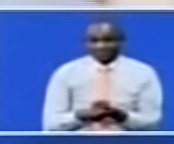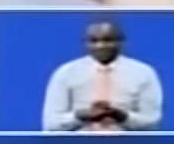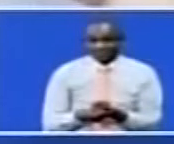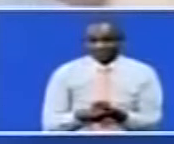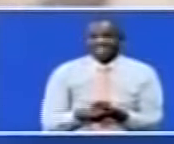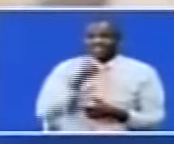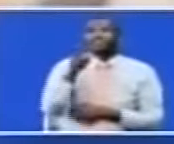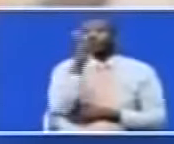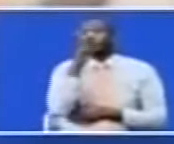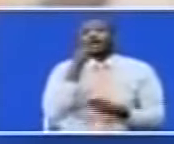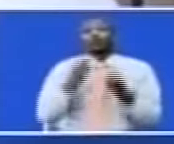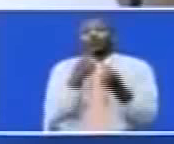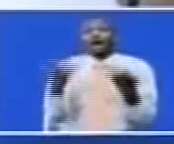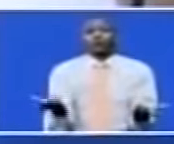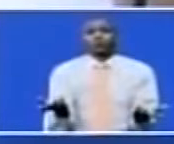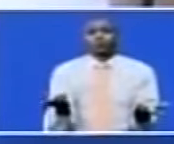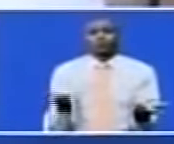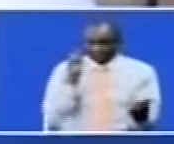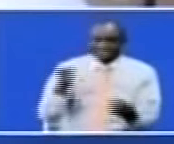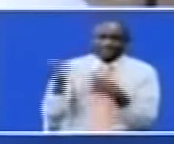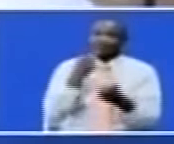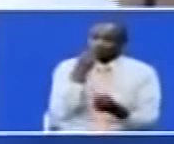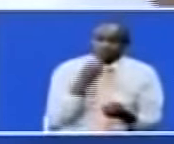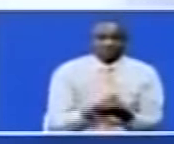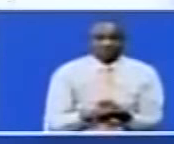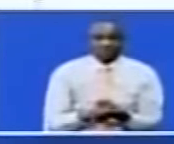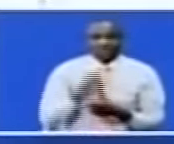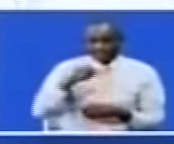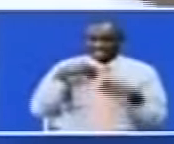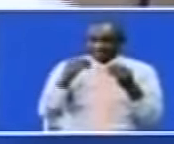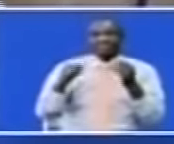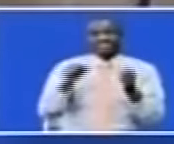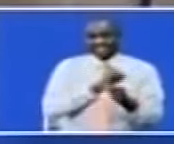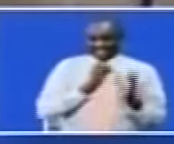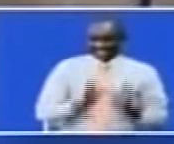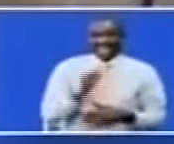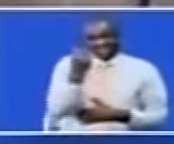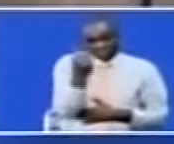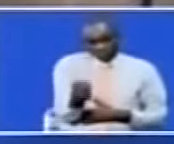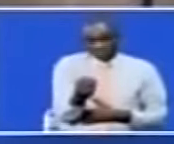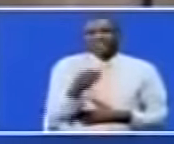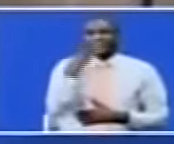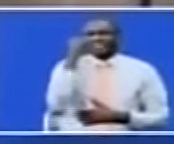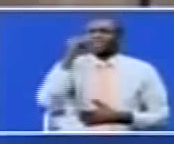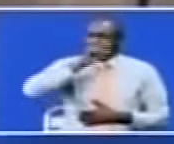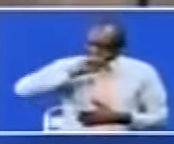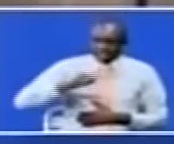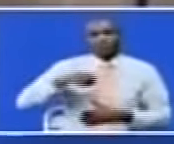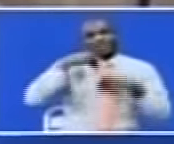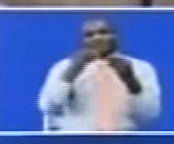Ama hiyo maji mutapika nayo nini? Mimi nitapatia Senator Mutula Kilonzo Junior tanki mbili kubwa